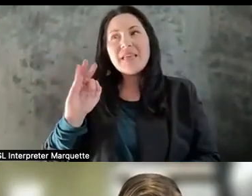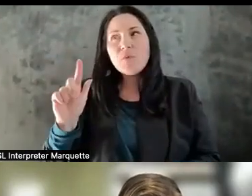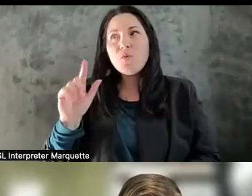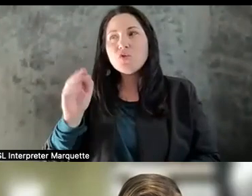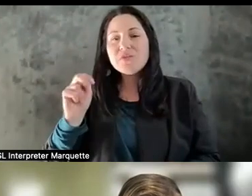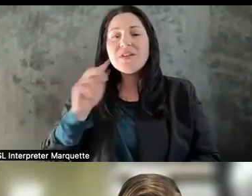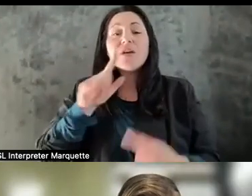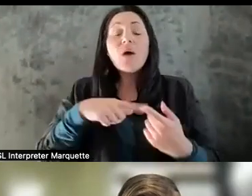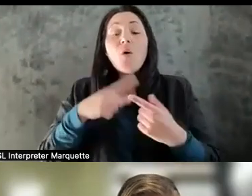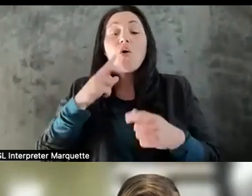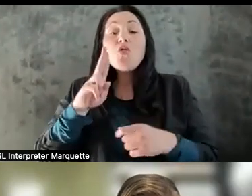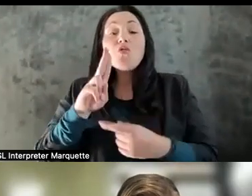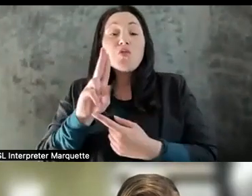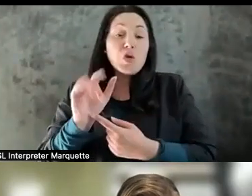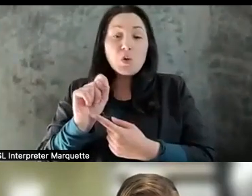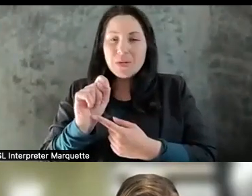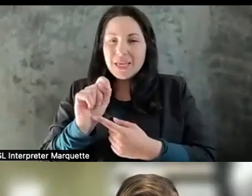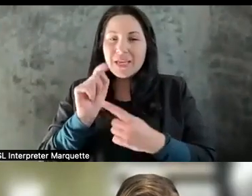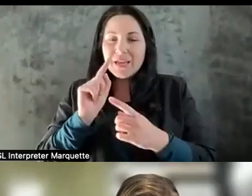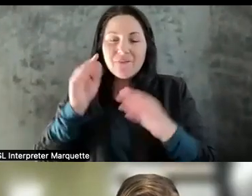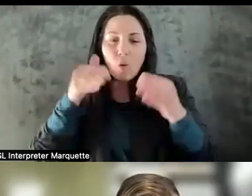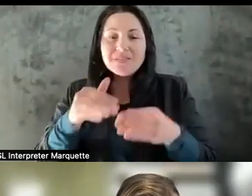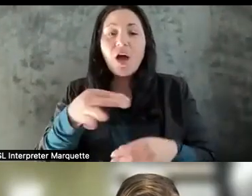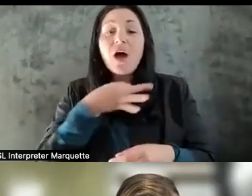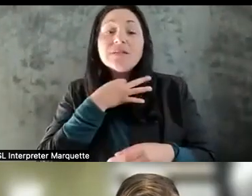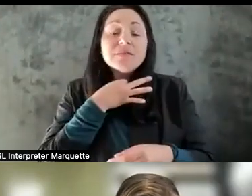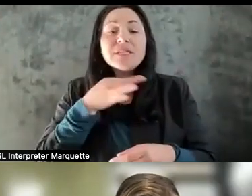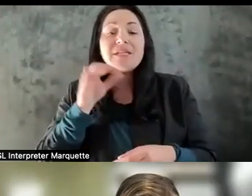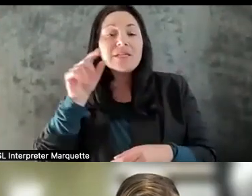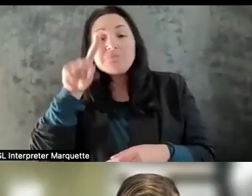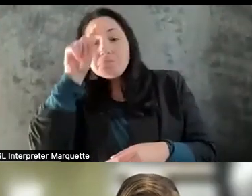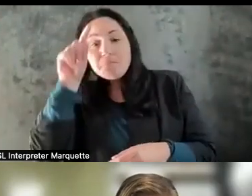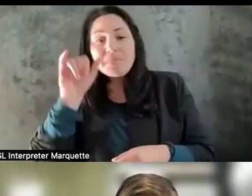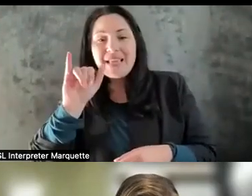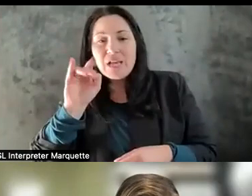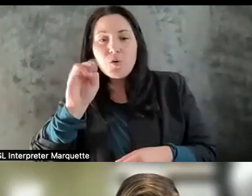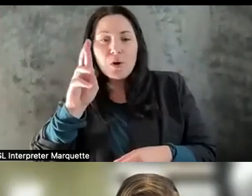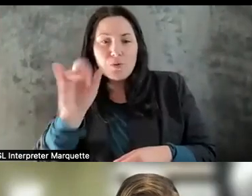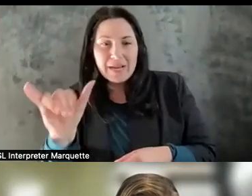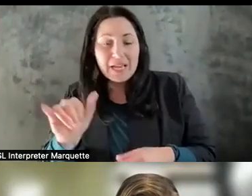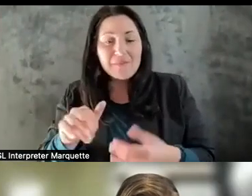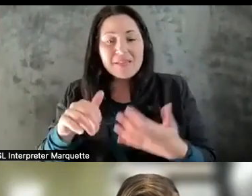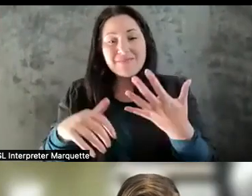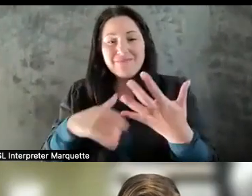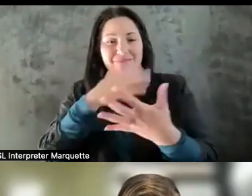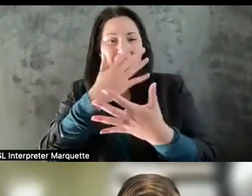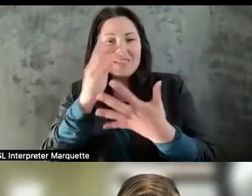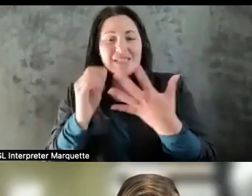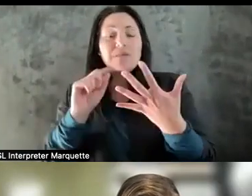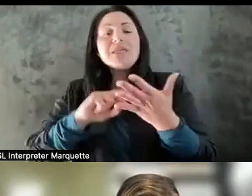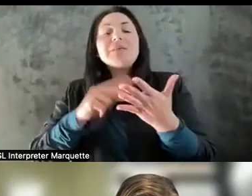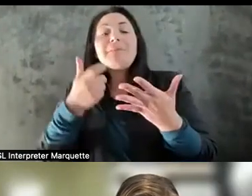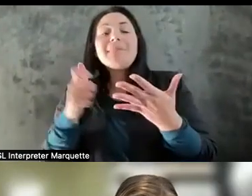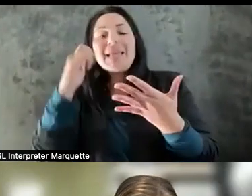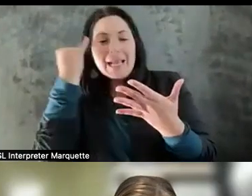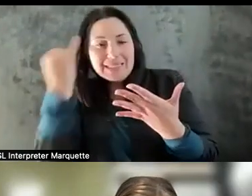unit of inquiry. It's centered around 5 or 6 units of inquiry, which are big ideas.